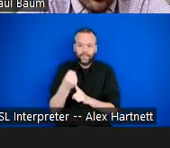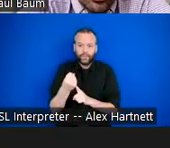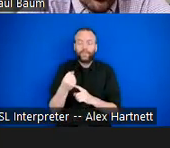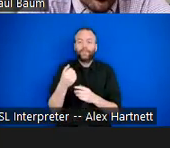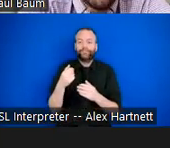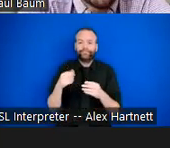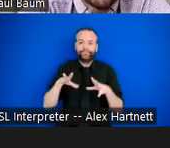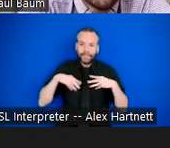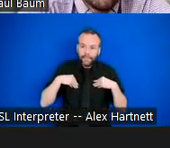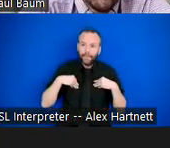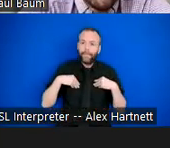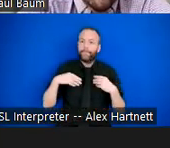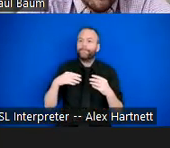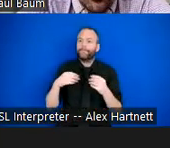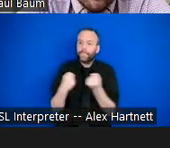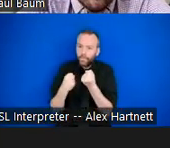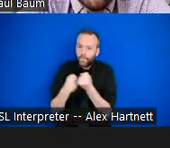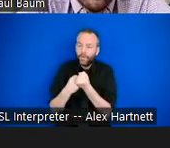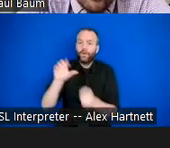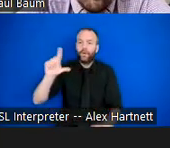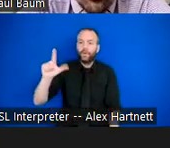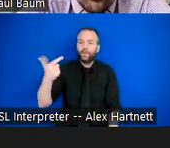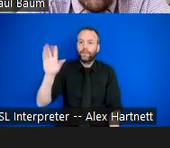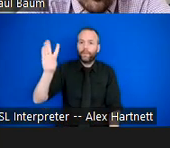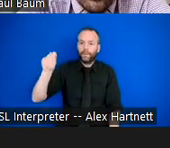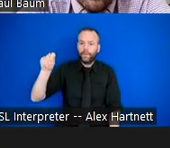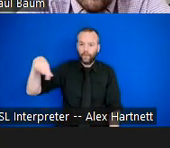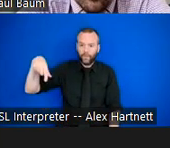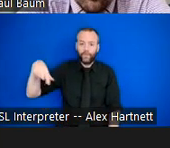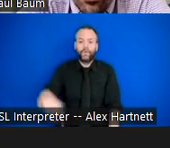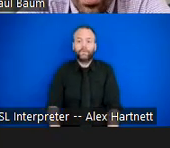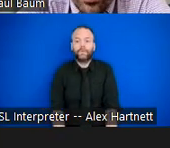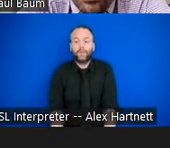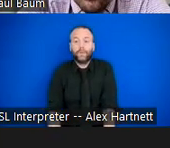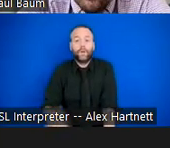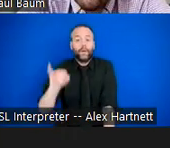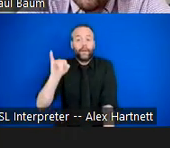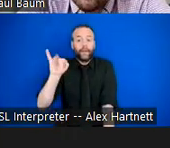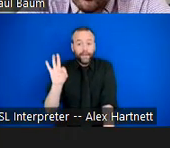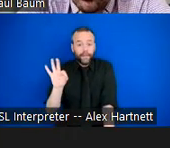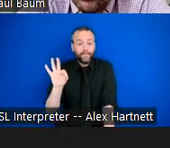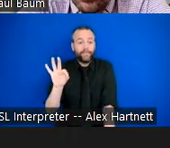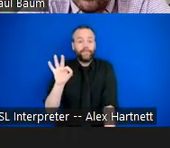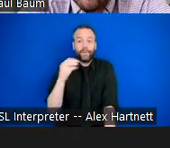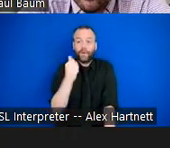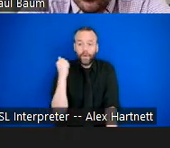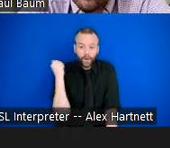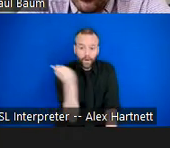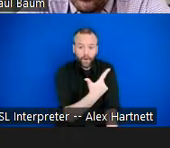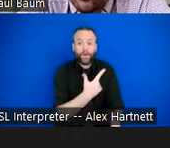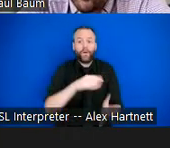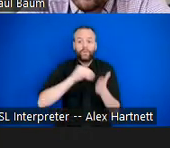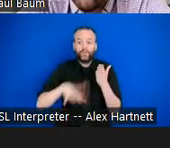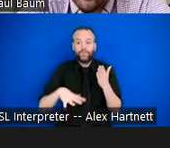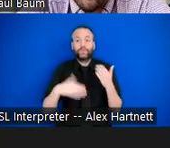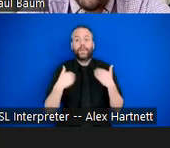campus change. If all students had more protective school climates, such as GSAs,